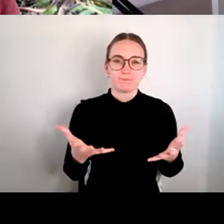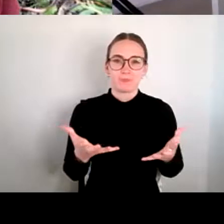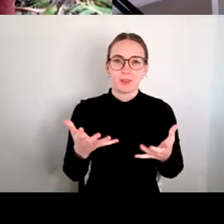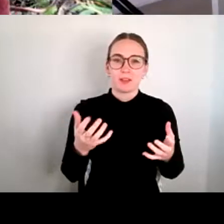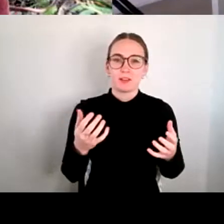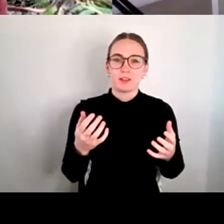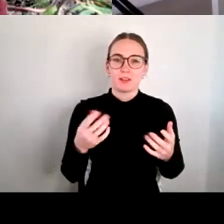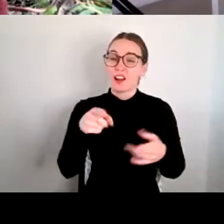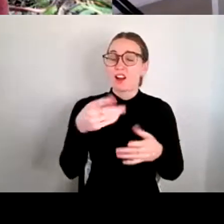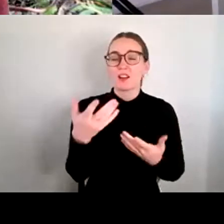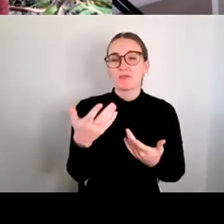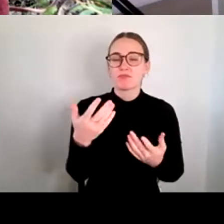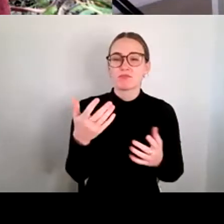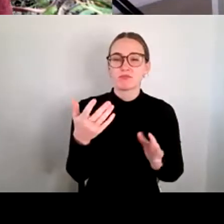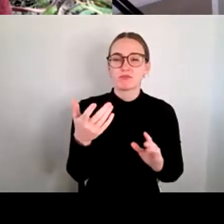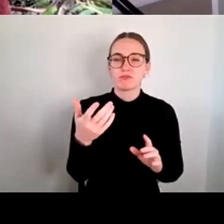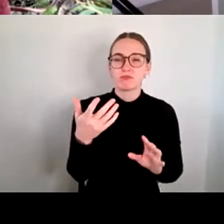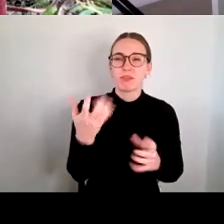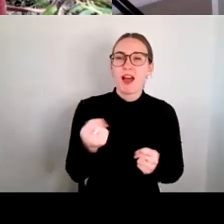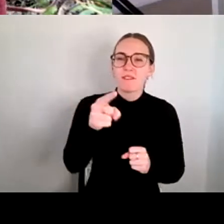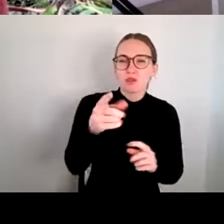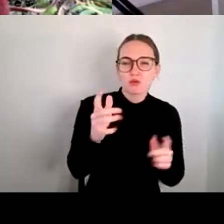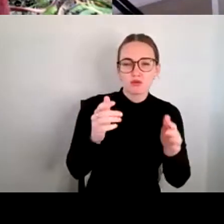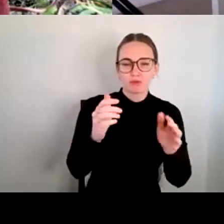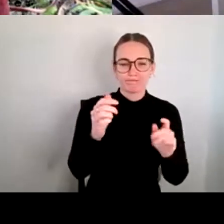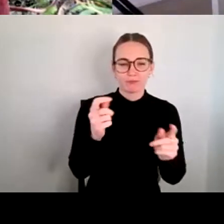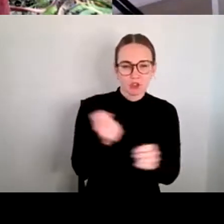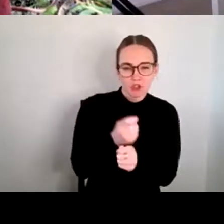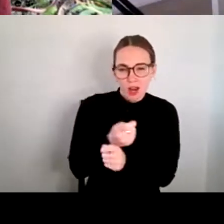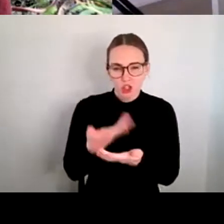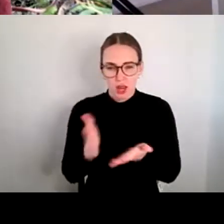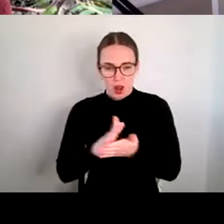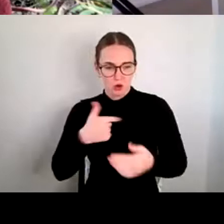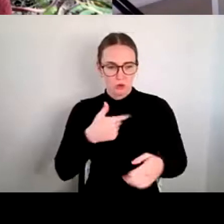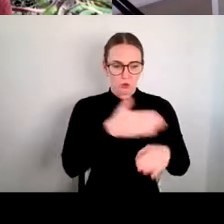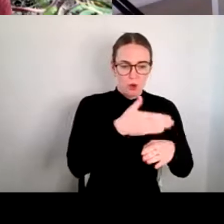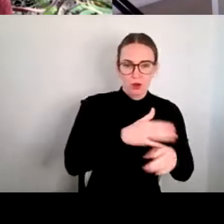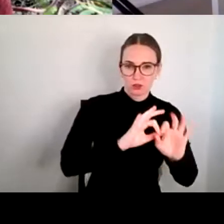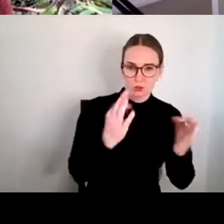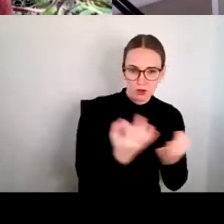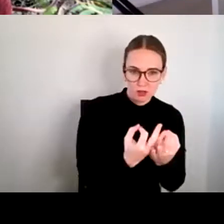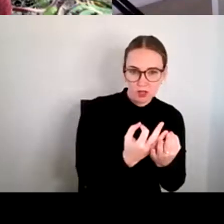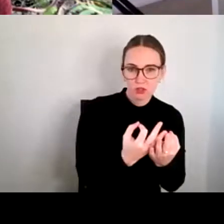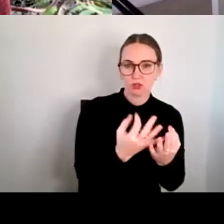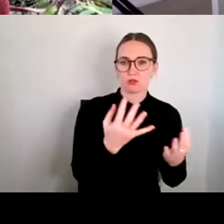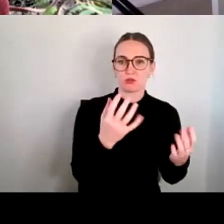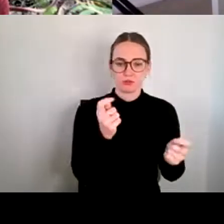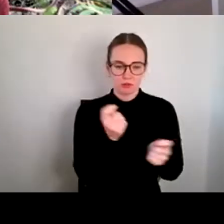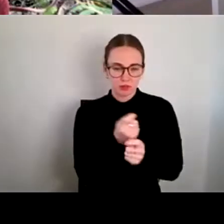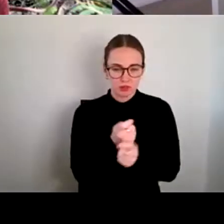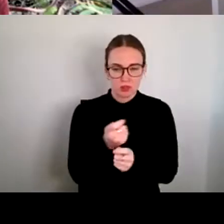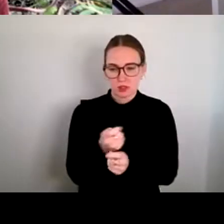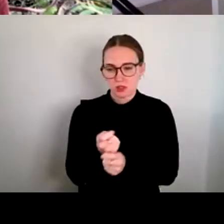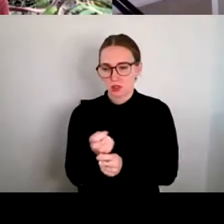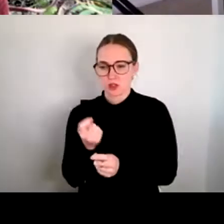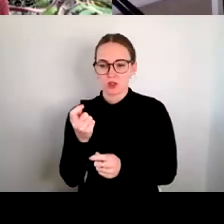Have you been able to kind of shape the way that you work as an organization in a way that might be counter